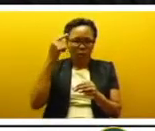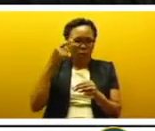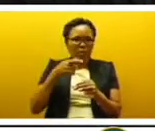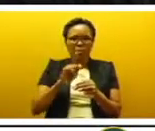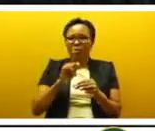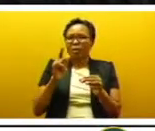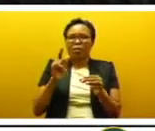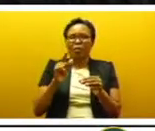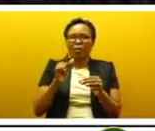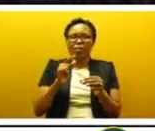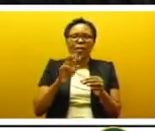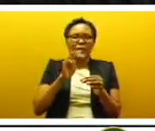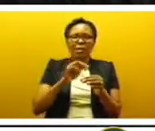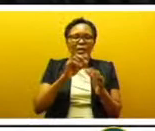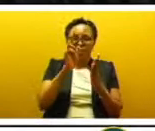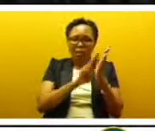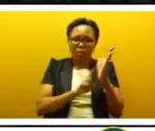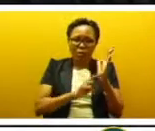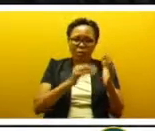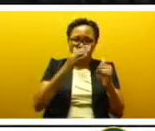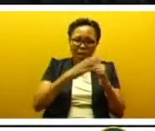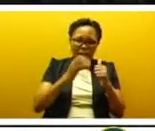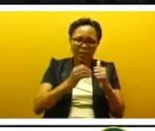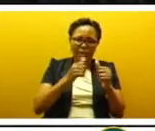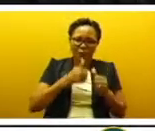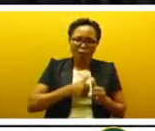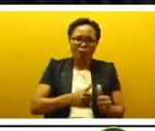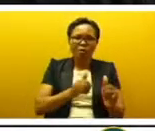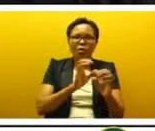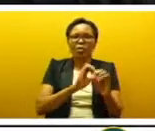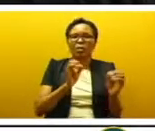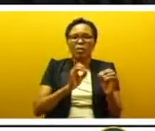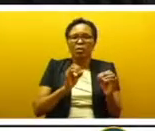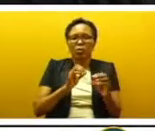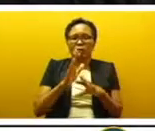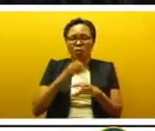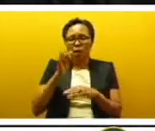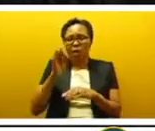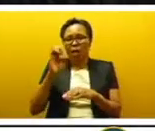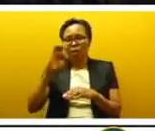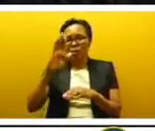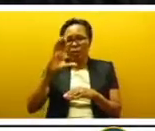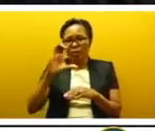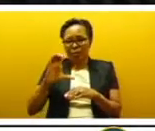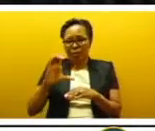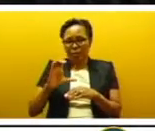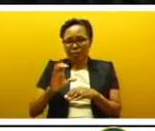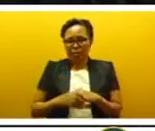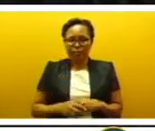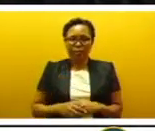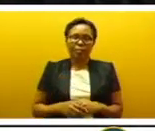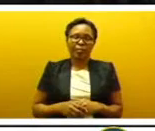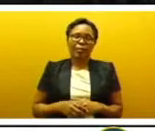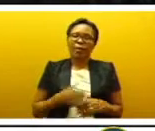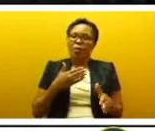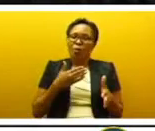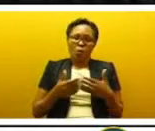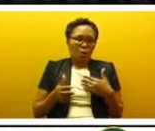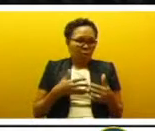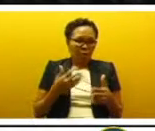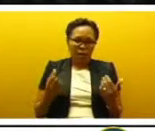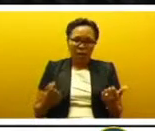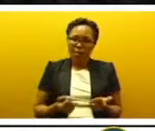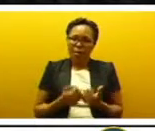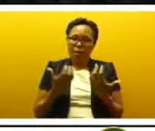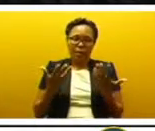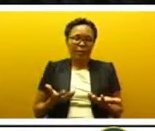of Regulation 90 by Iebc. Now, for whatever the value is this.